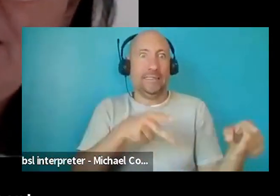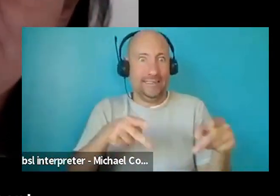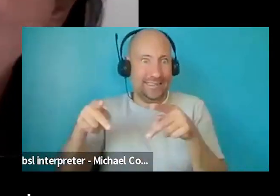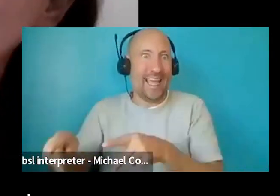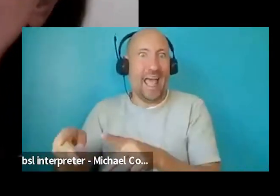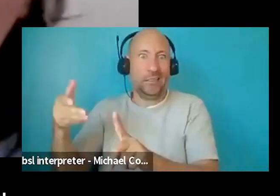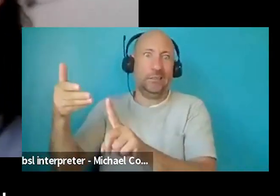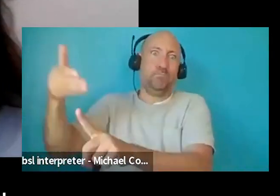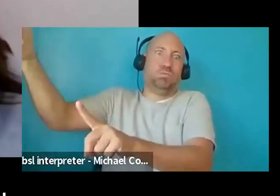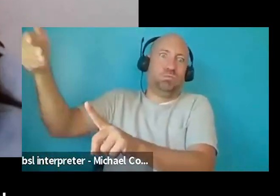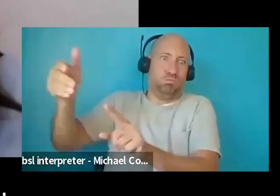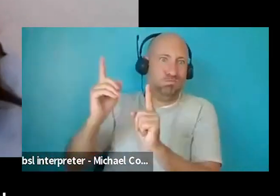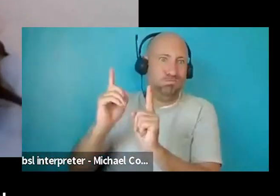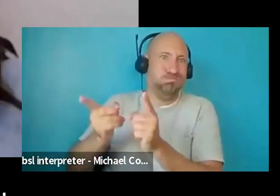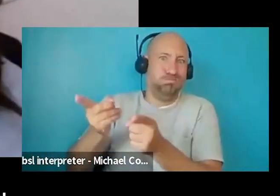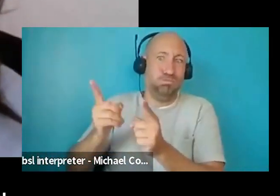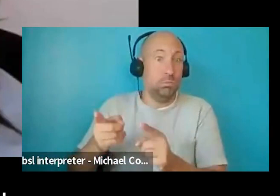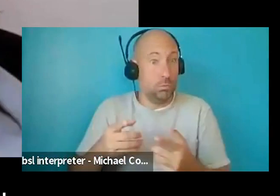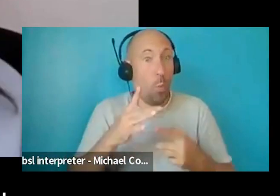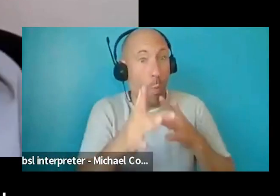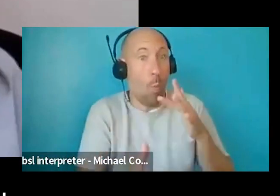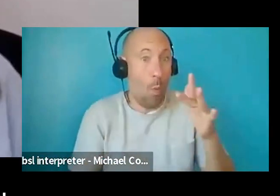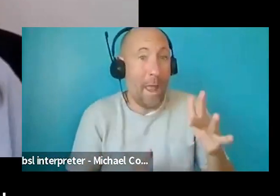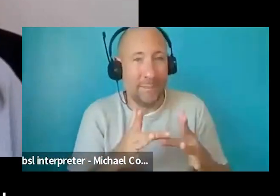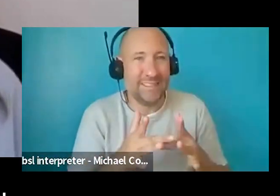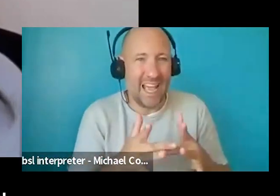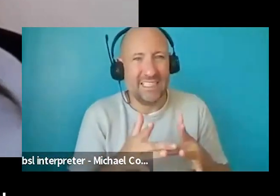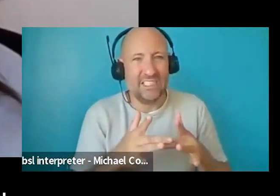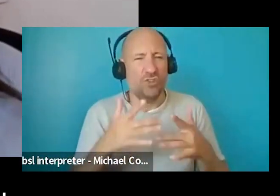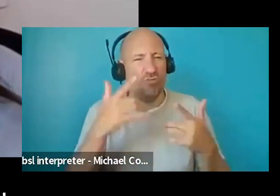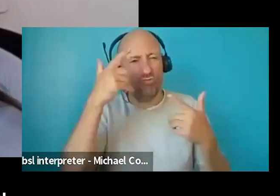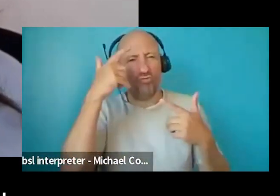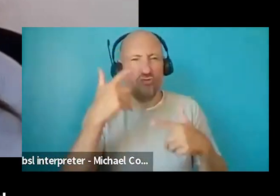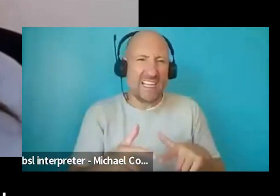element. There is a website which is called